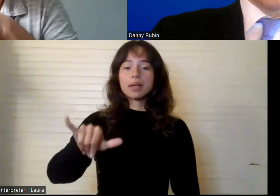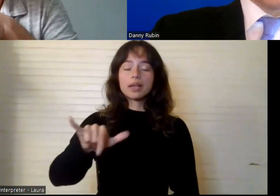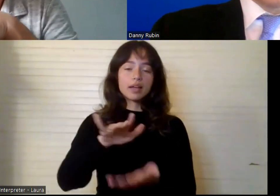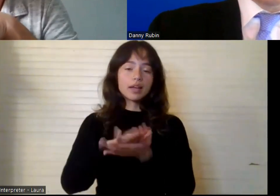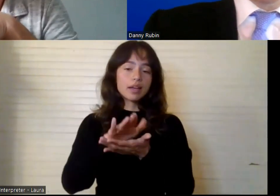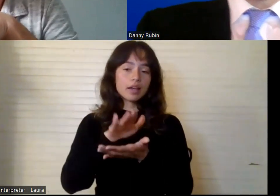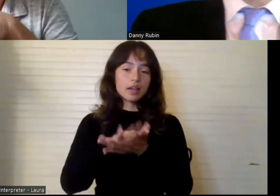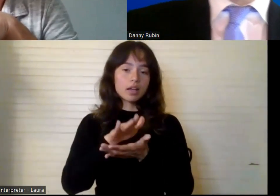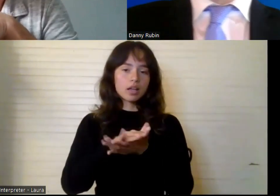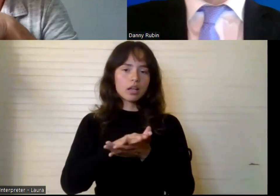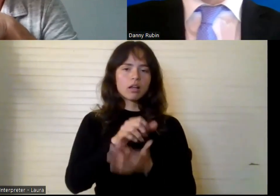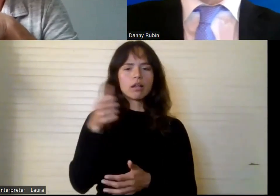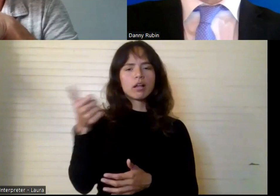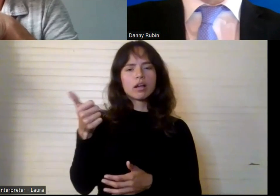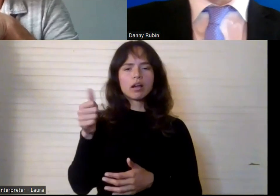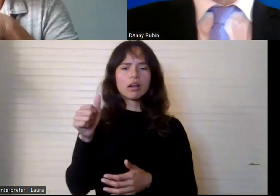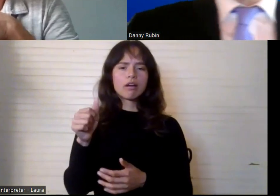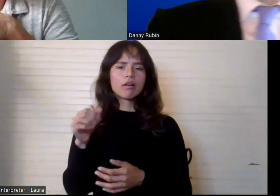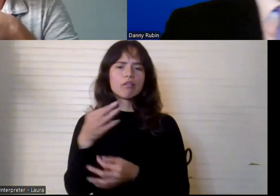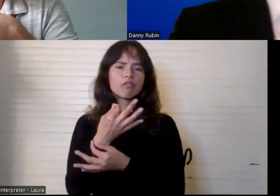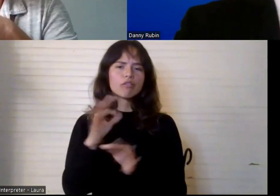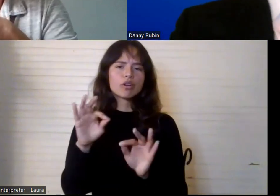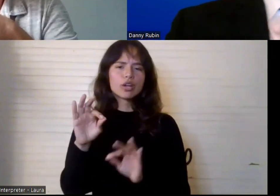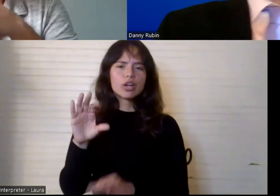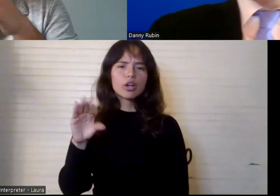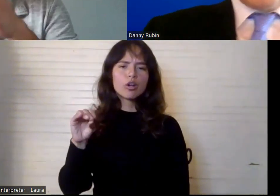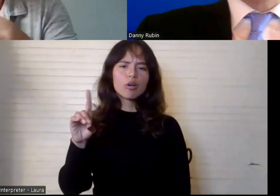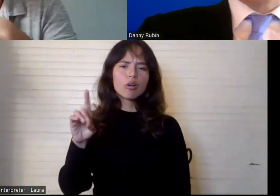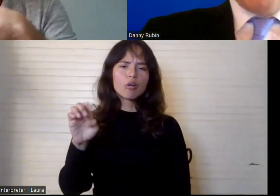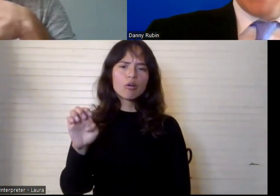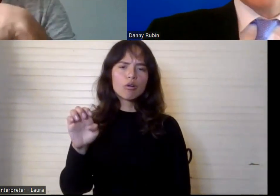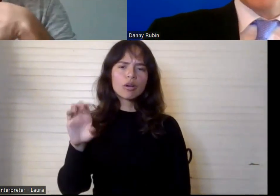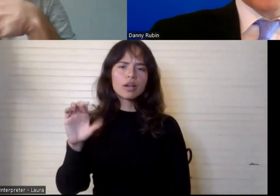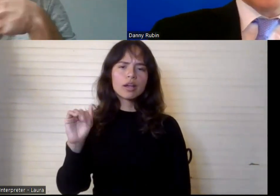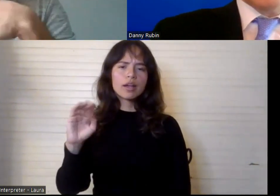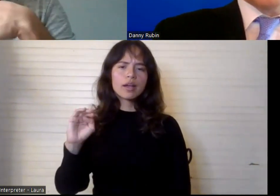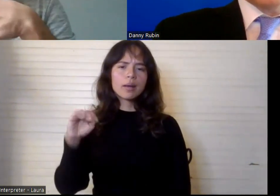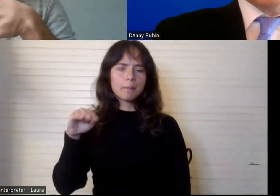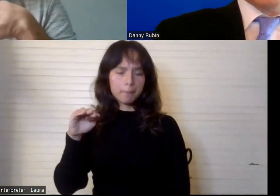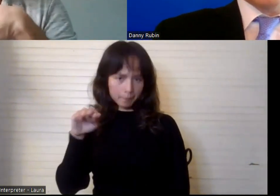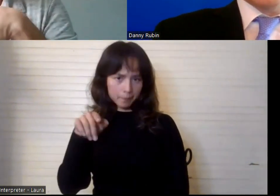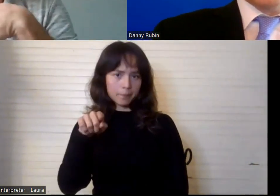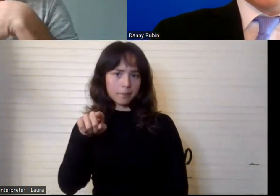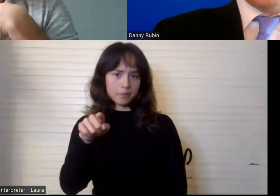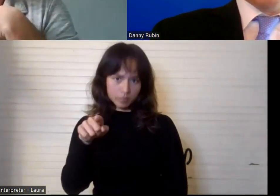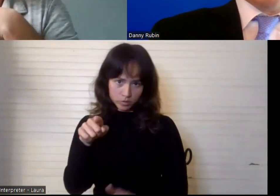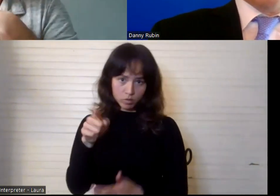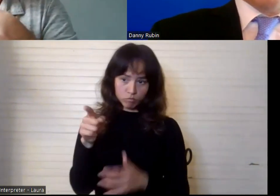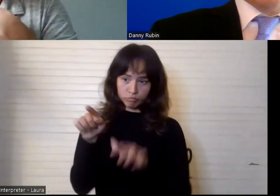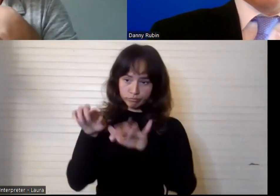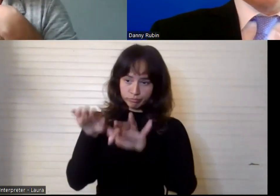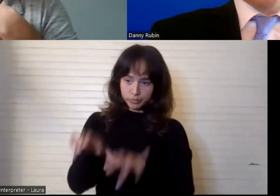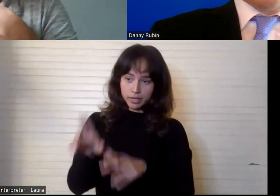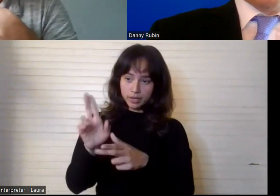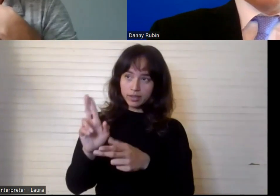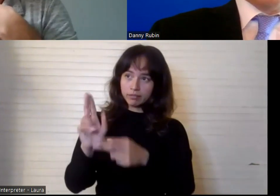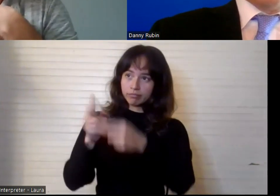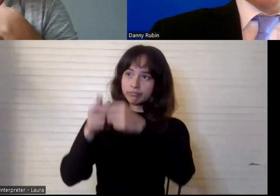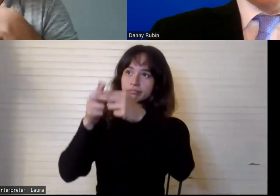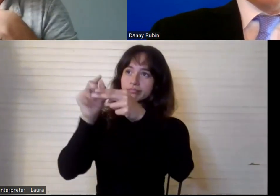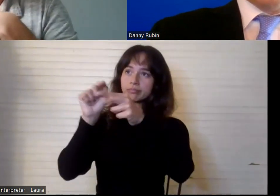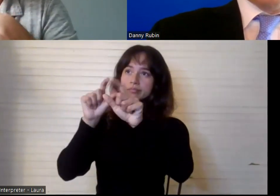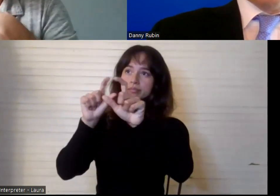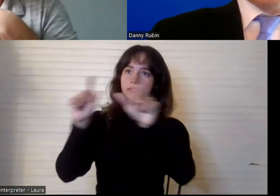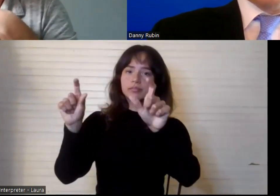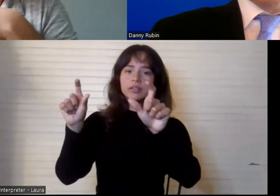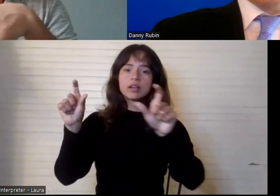Free Code Camp and others. I think when you search one of those names, you'll probably see other competitors sort of running yeah, ads to get the attention of